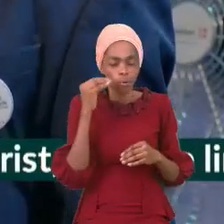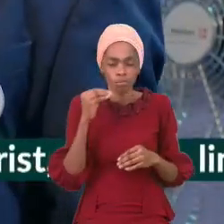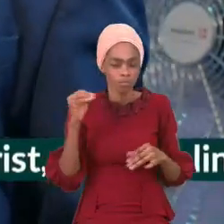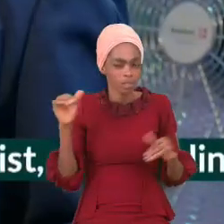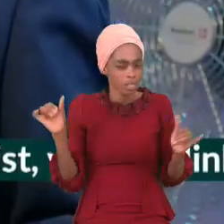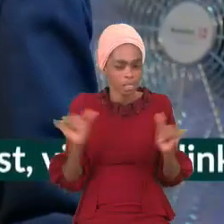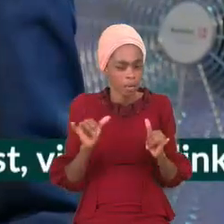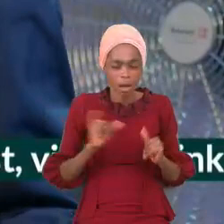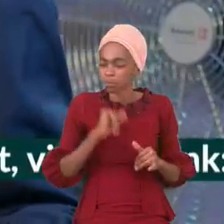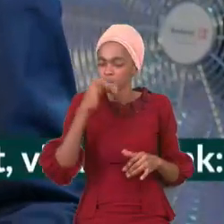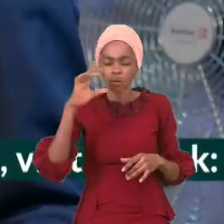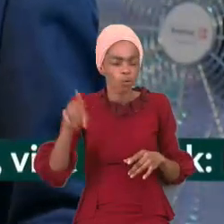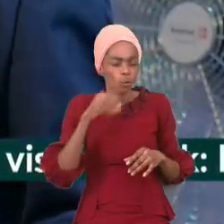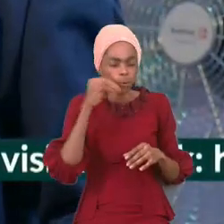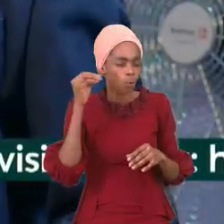phone numbers.